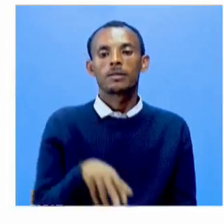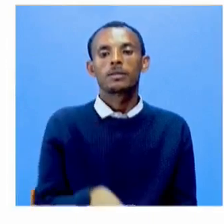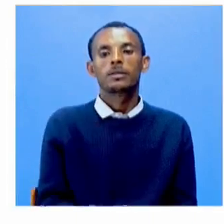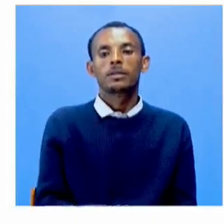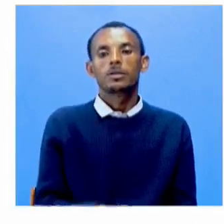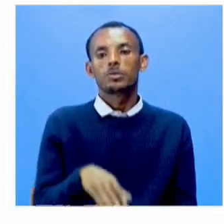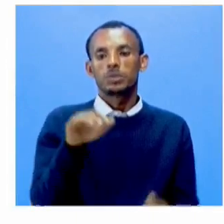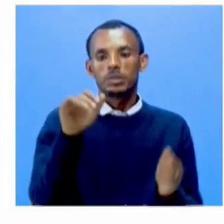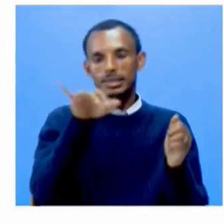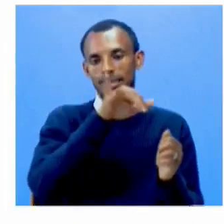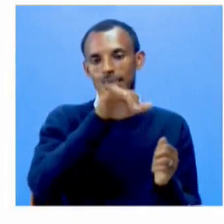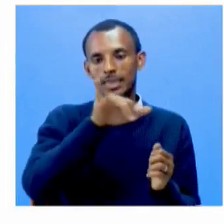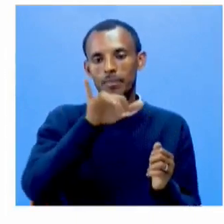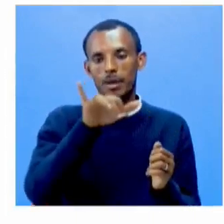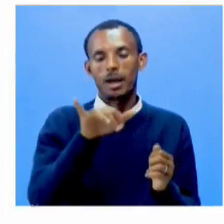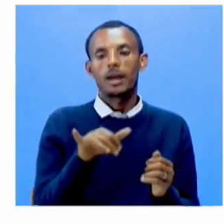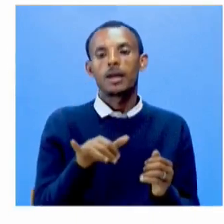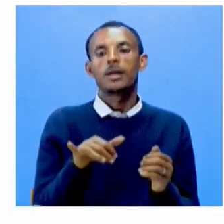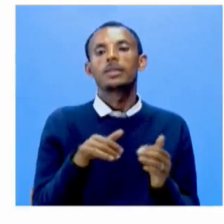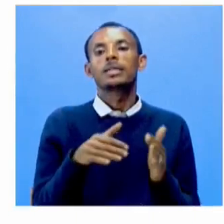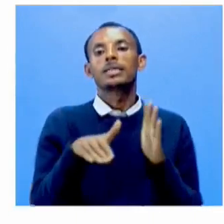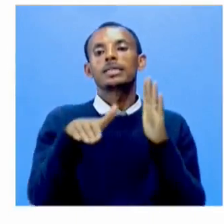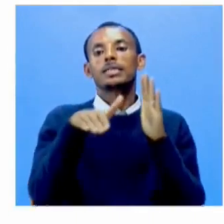with the same, with similar